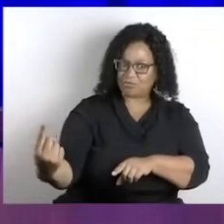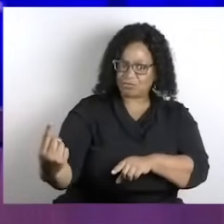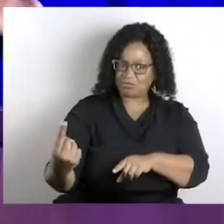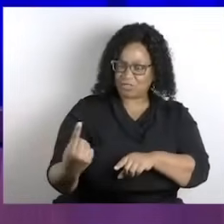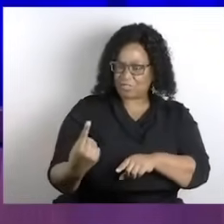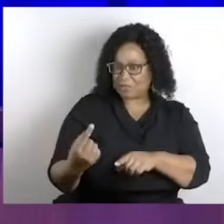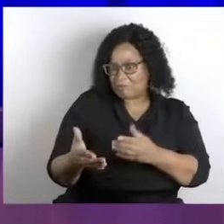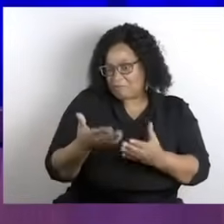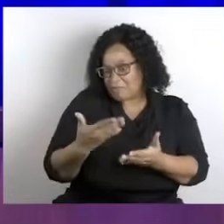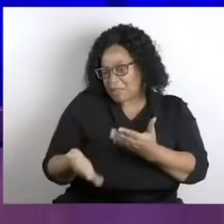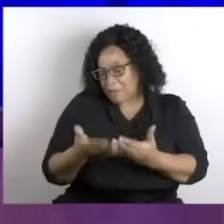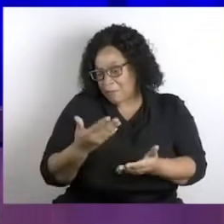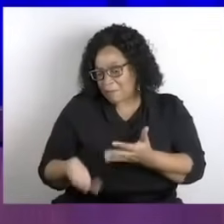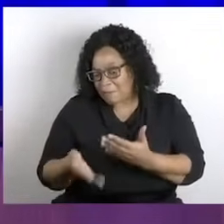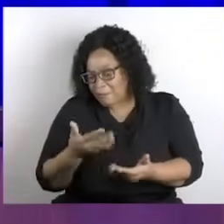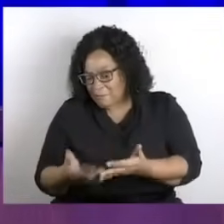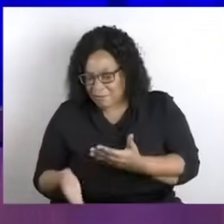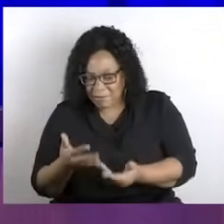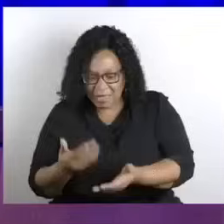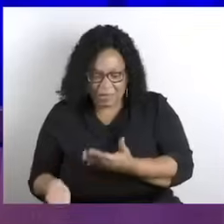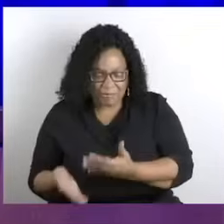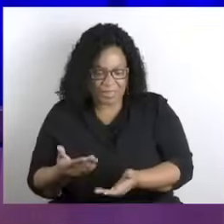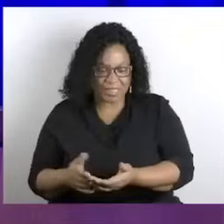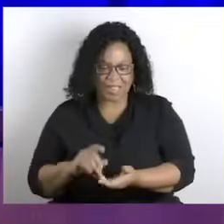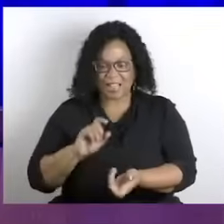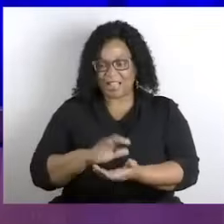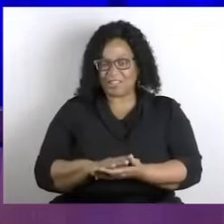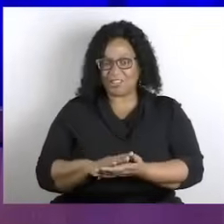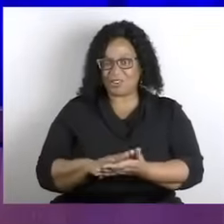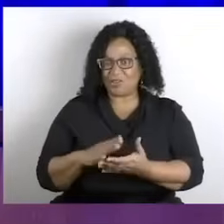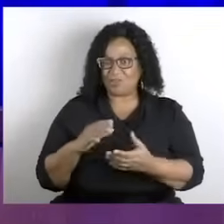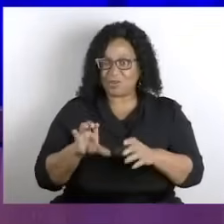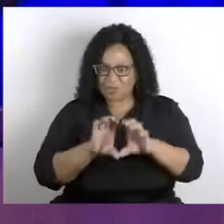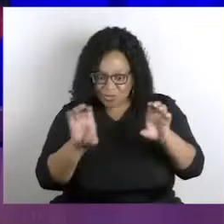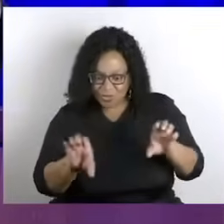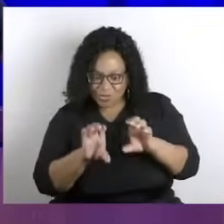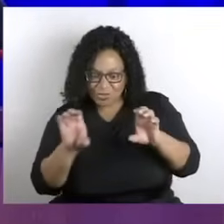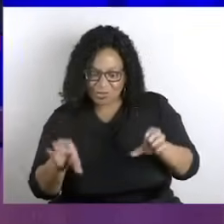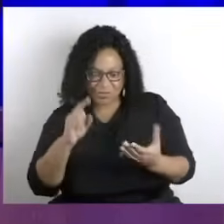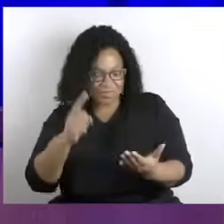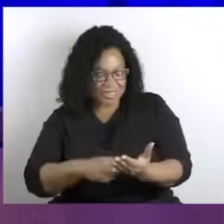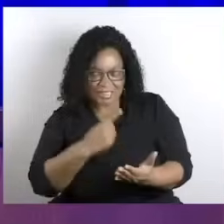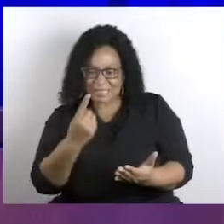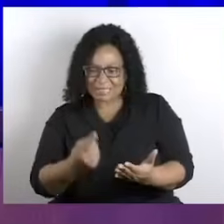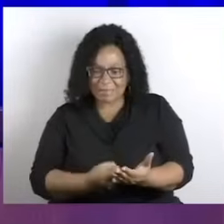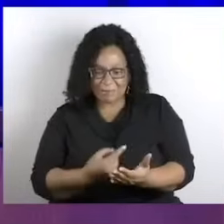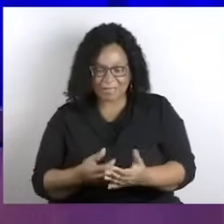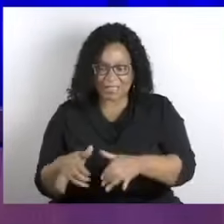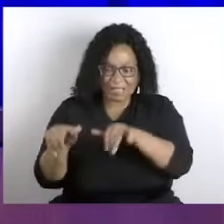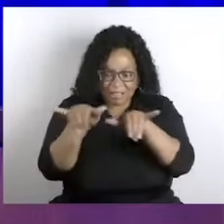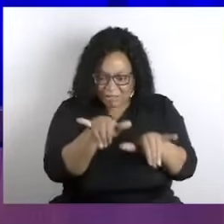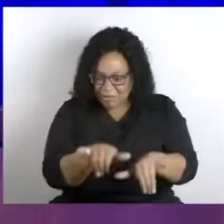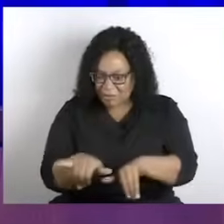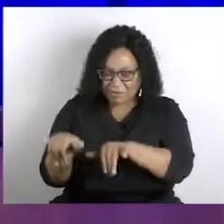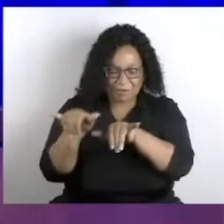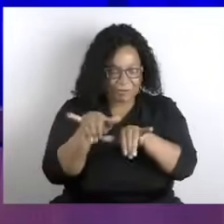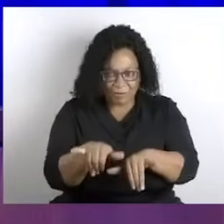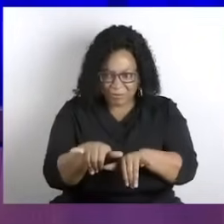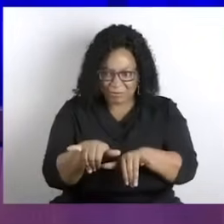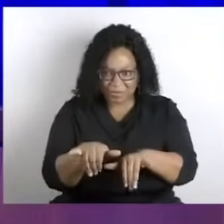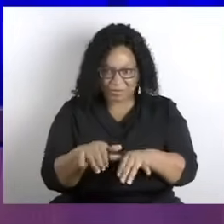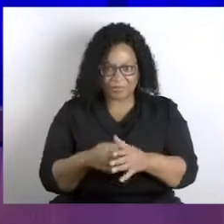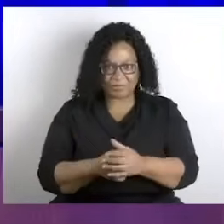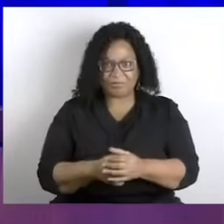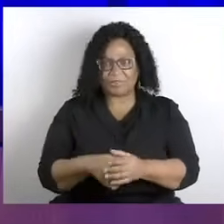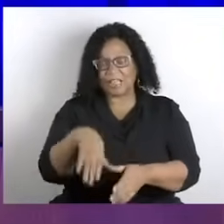out on the weekends for just a couple hours. It can't be that bad. Maybe we can return to some semblance of normalcy. But